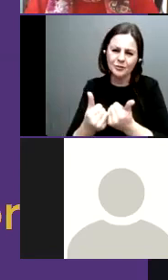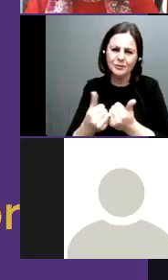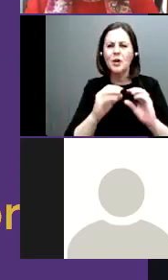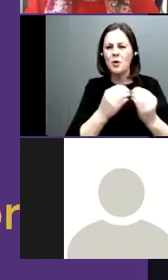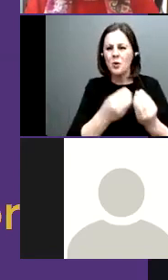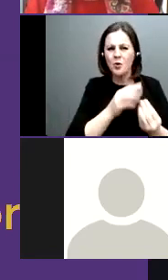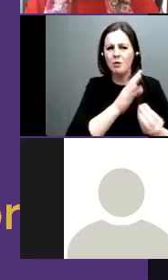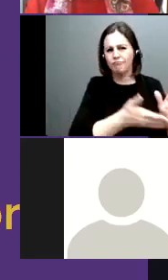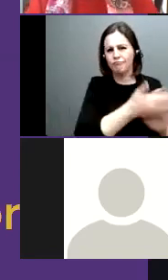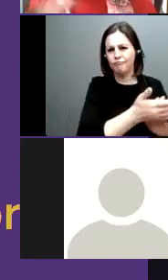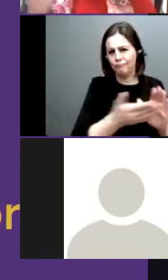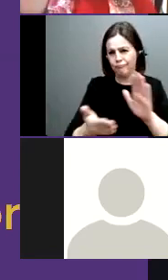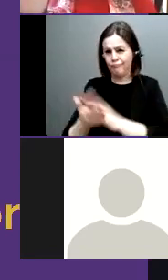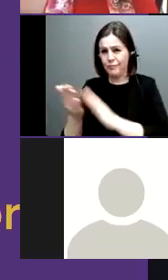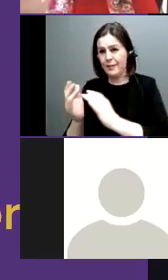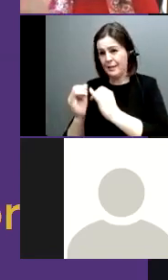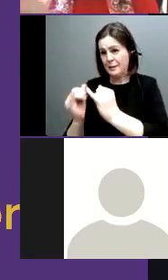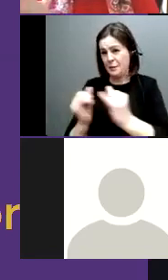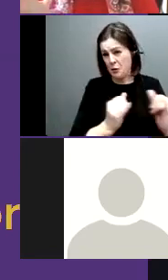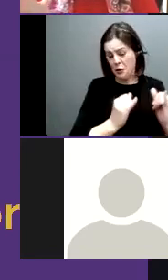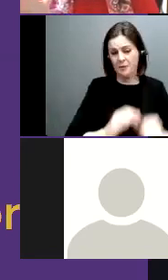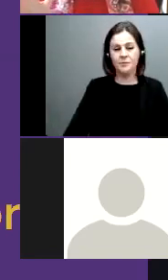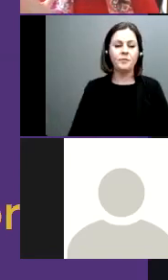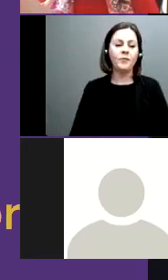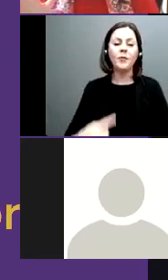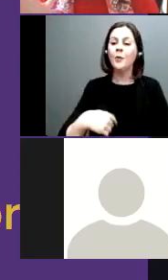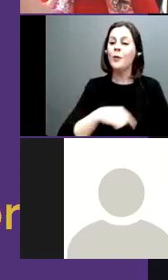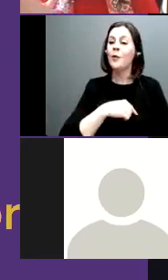well, we have 5 guiding